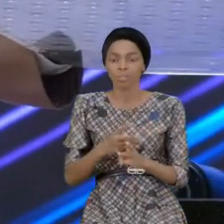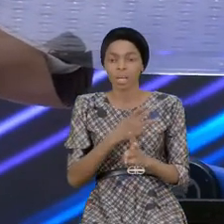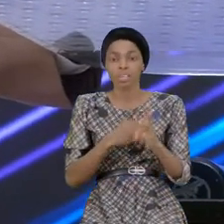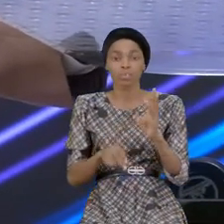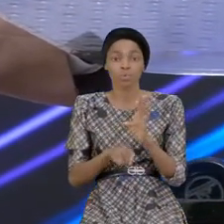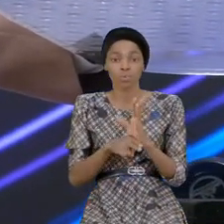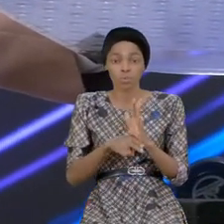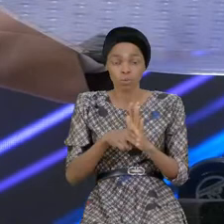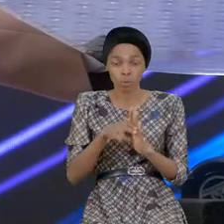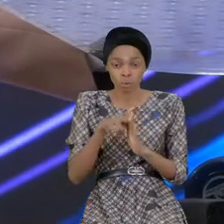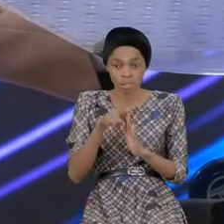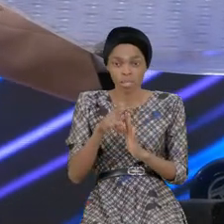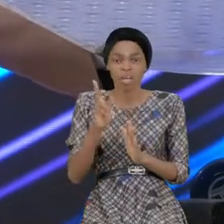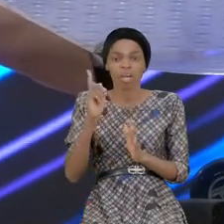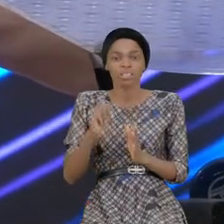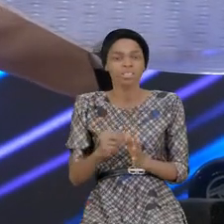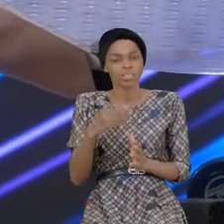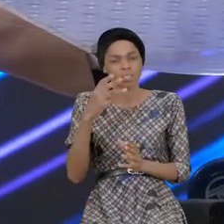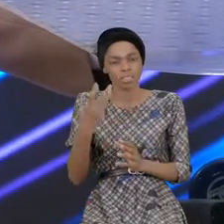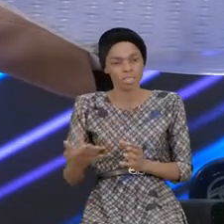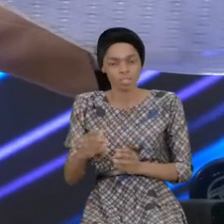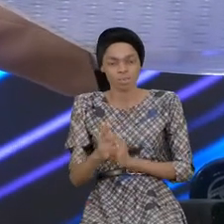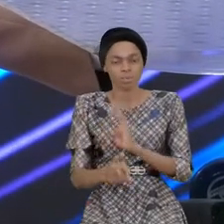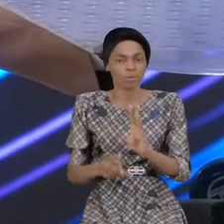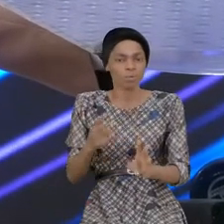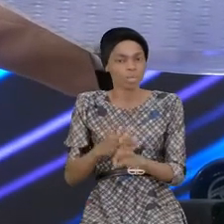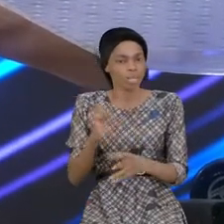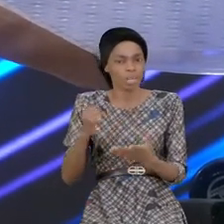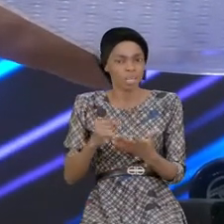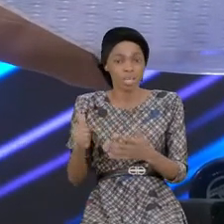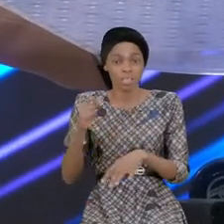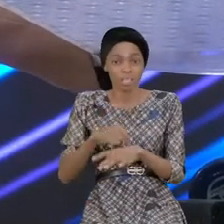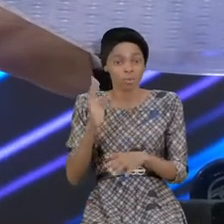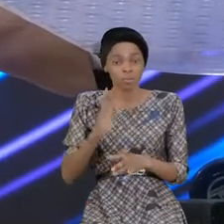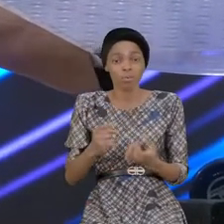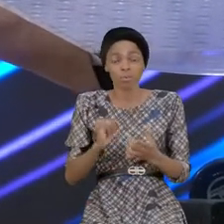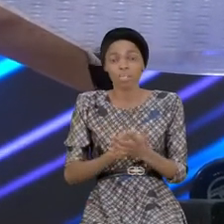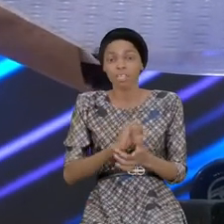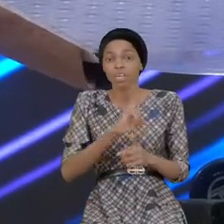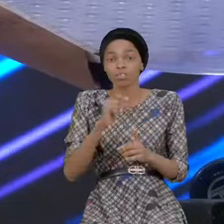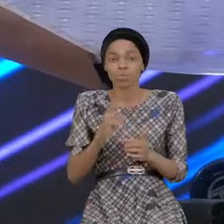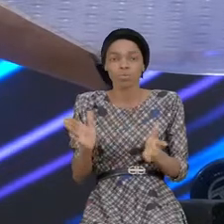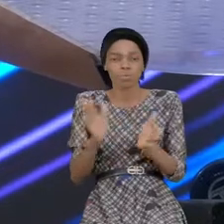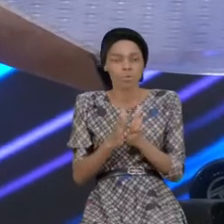so attached that even when you want to get rid of it,